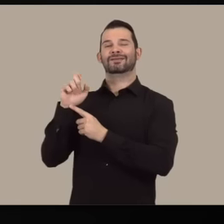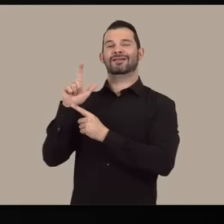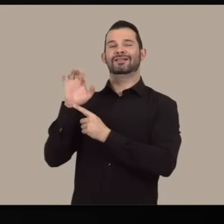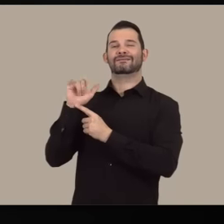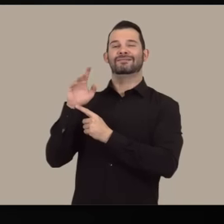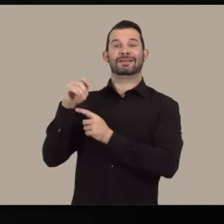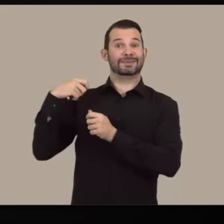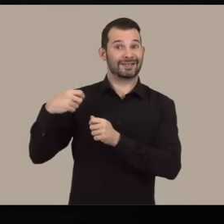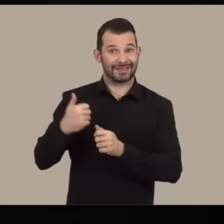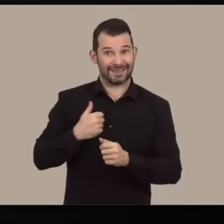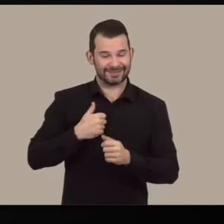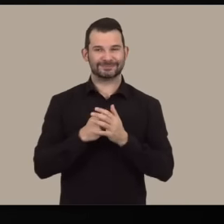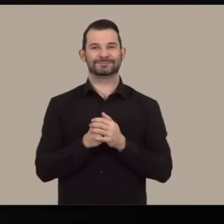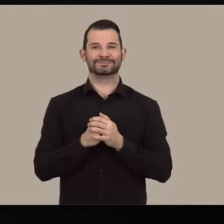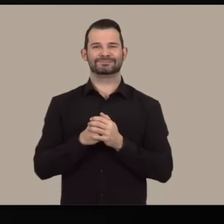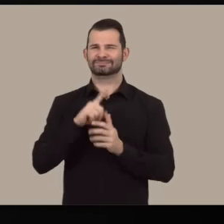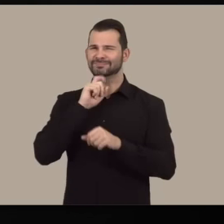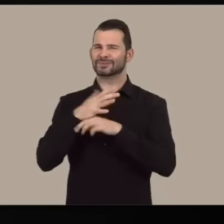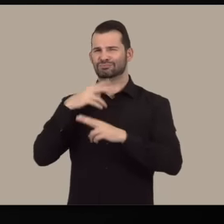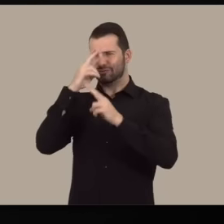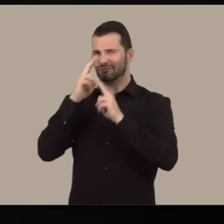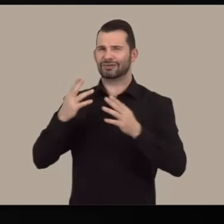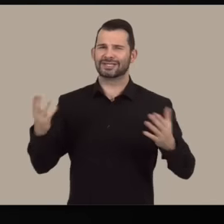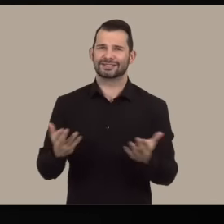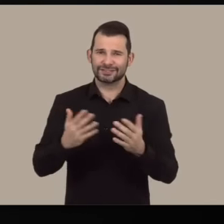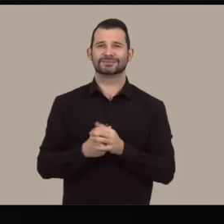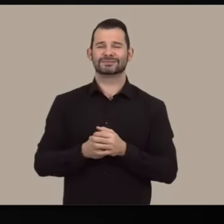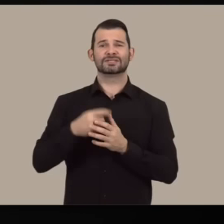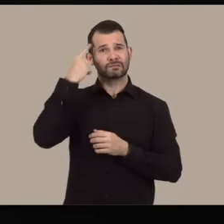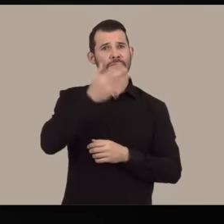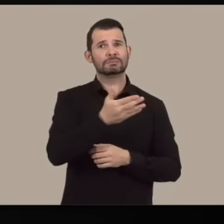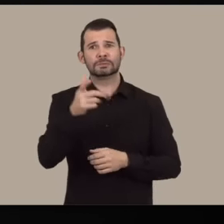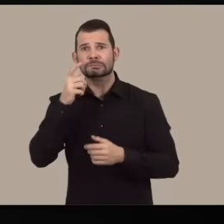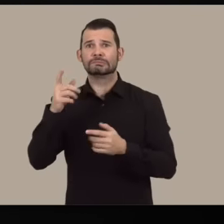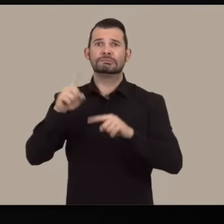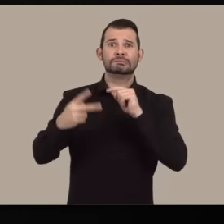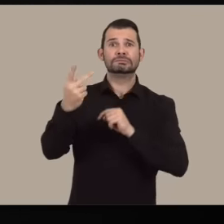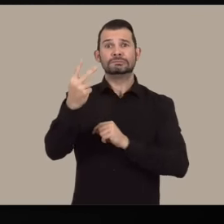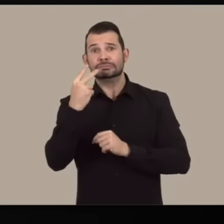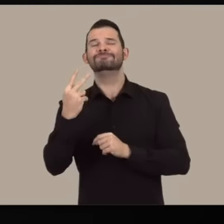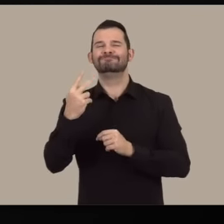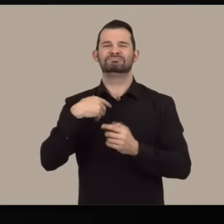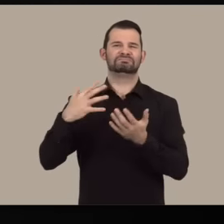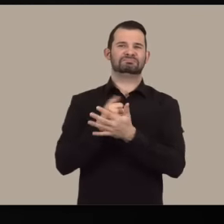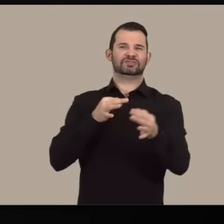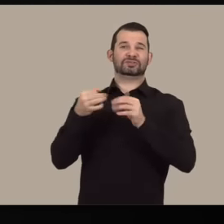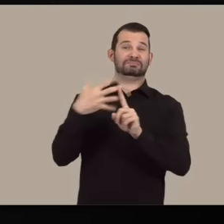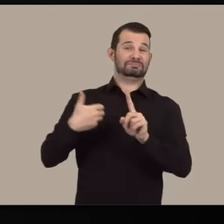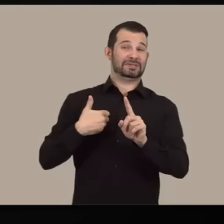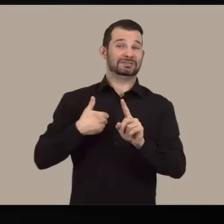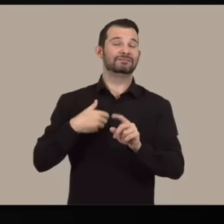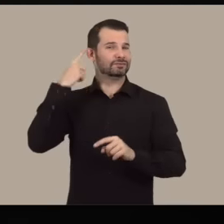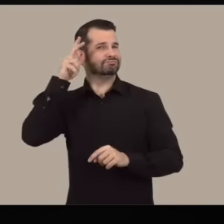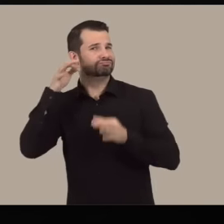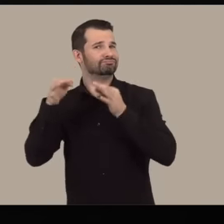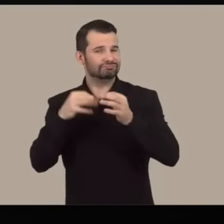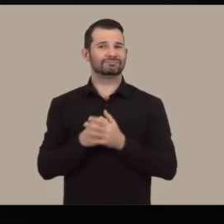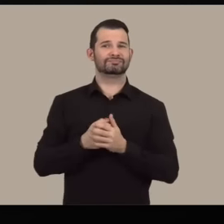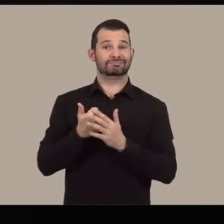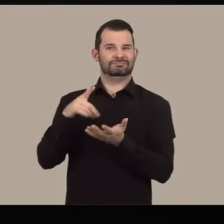of the board of Telefilm Canada. It is a true honor to be here. For the benefit of those who cannot see me, I will